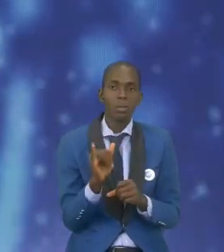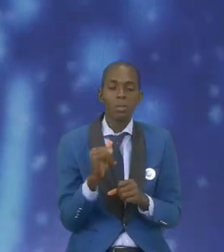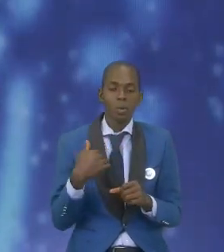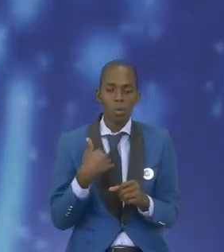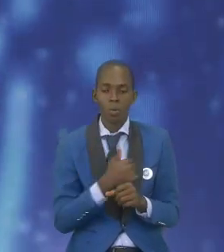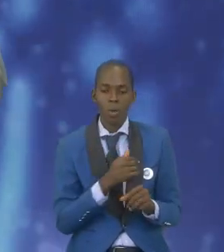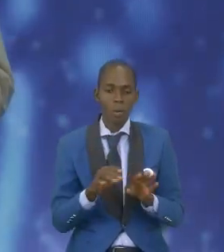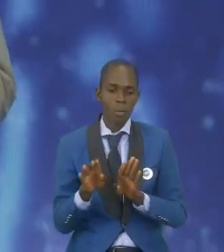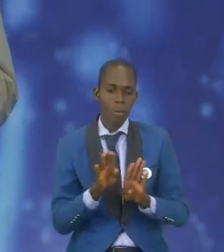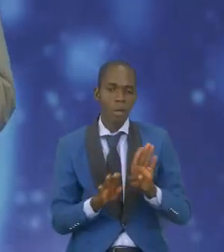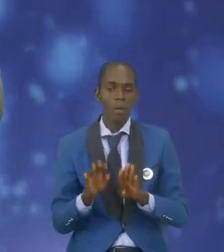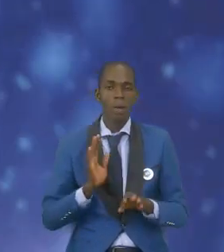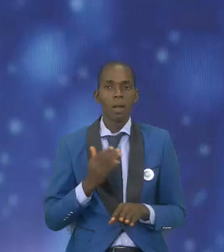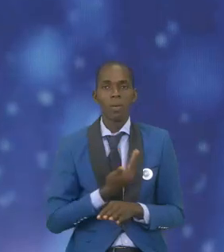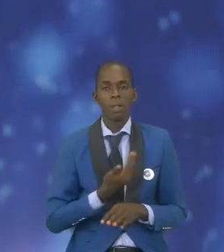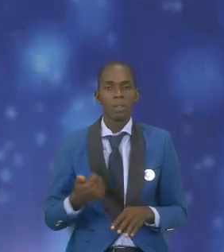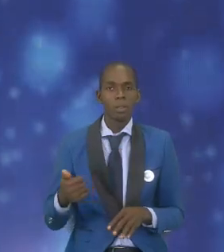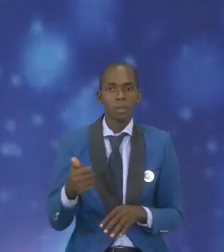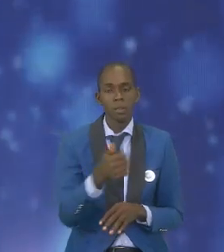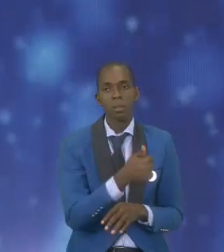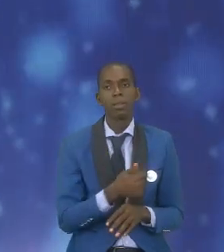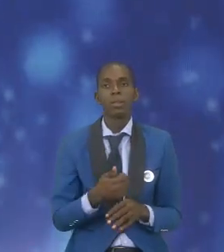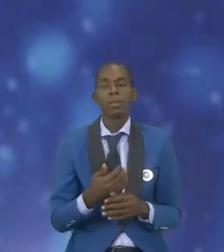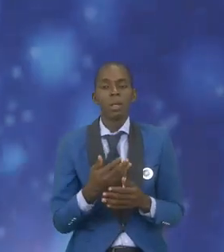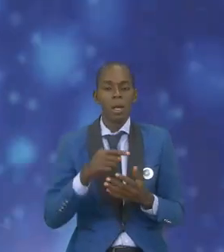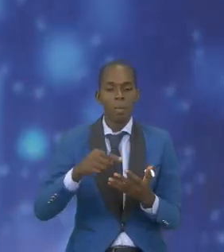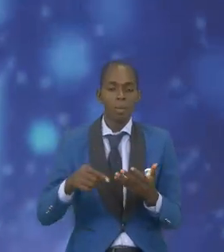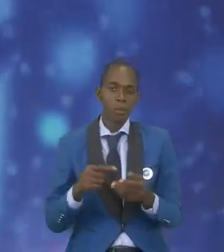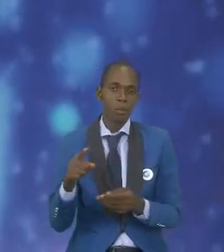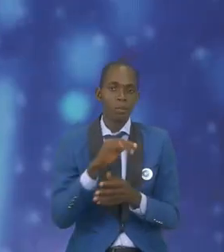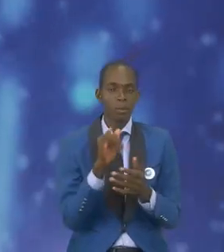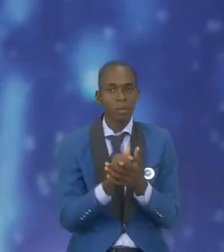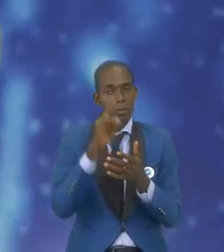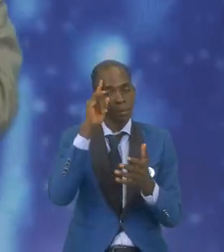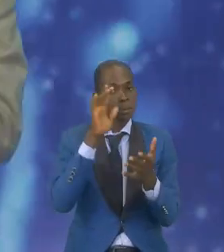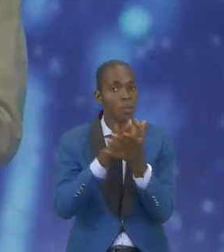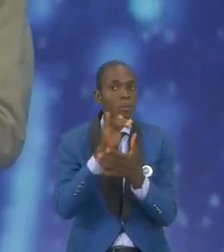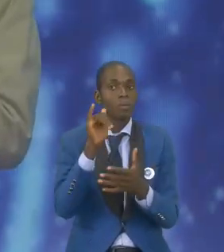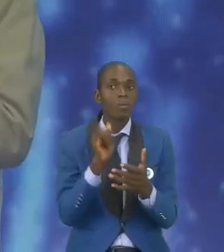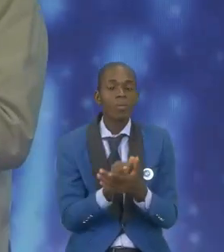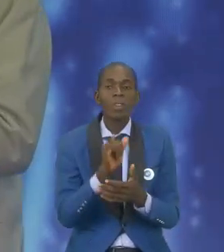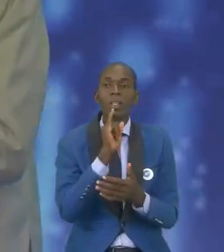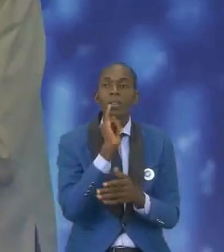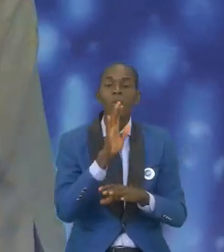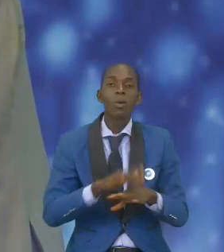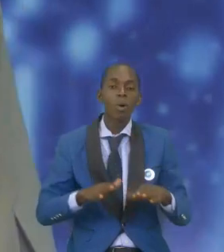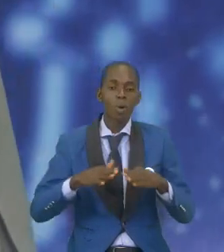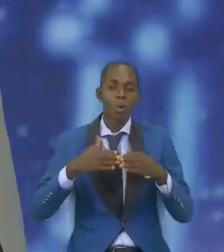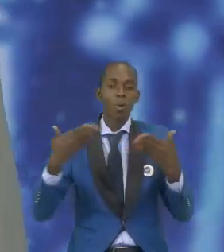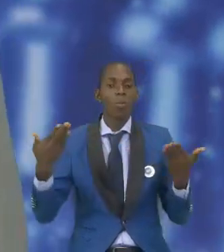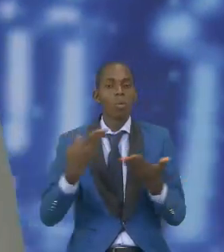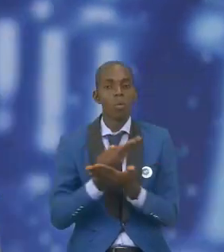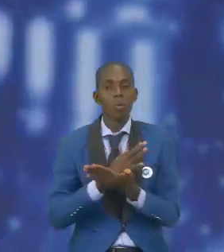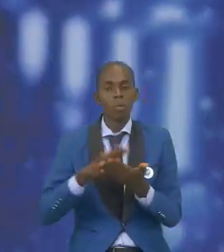behaved ourselves among you that believe. That's transparent holiness. First